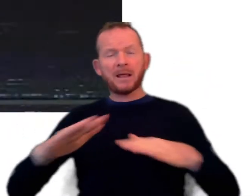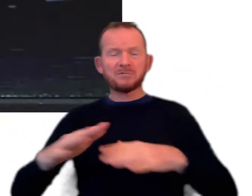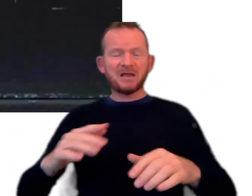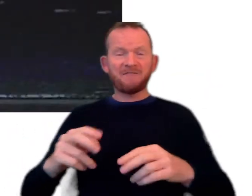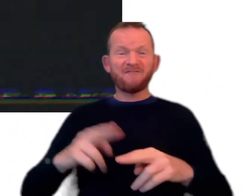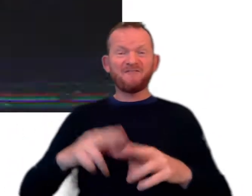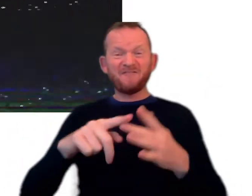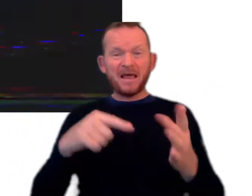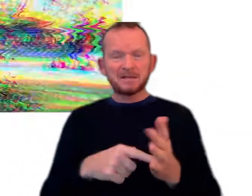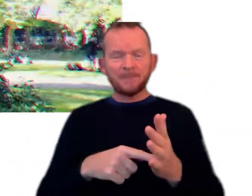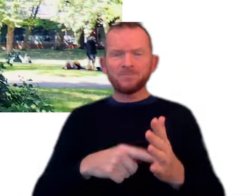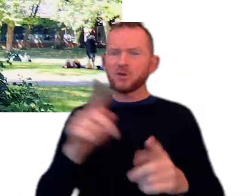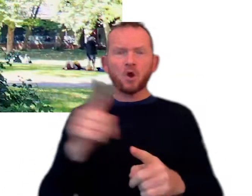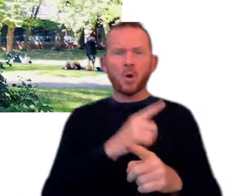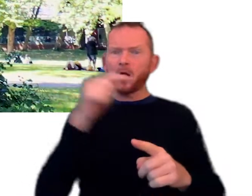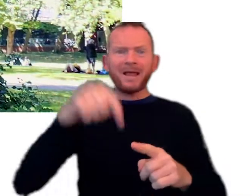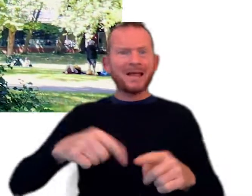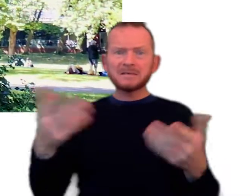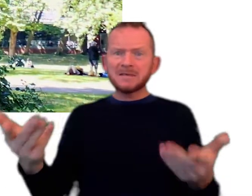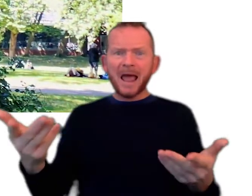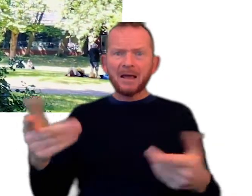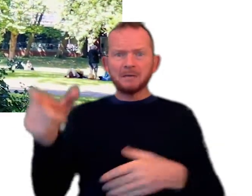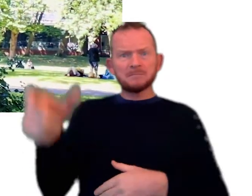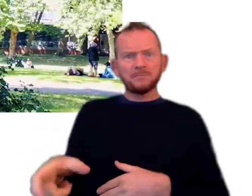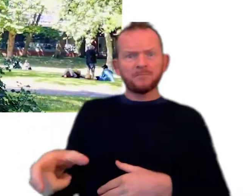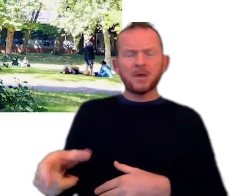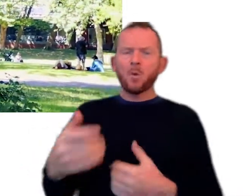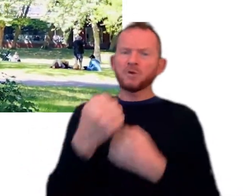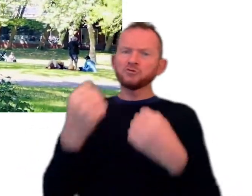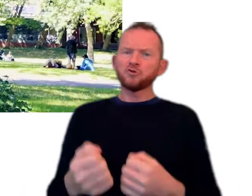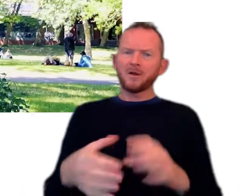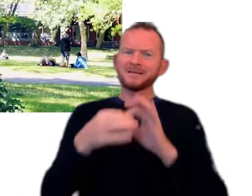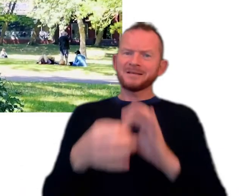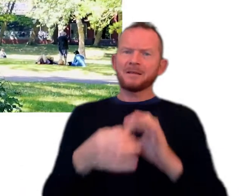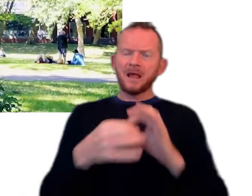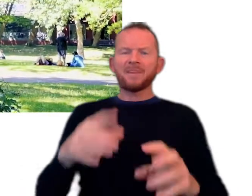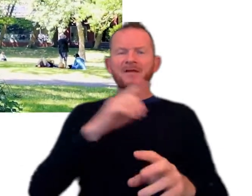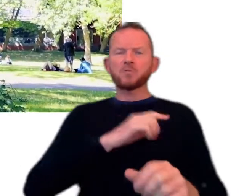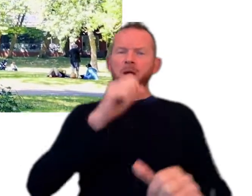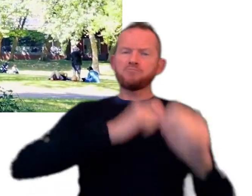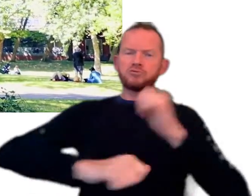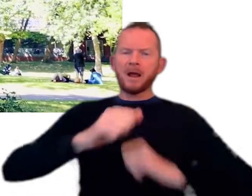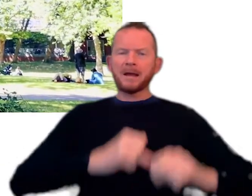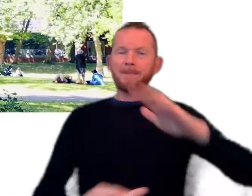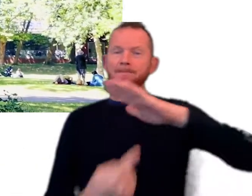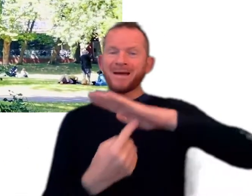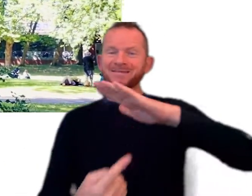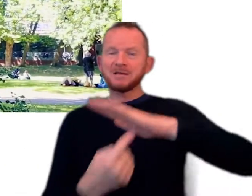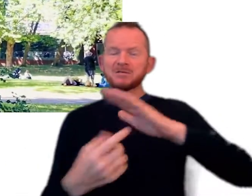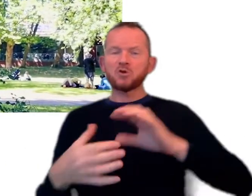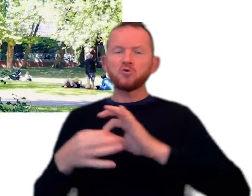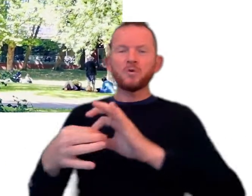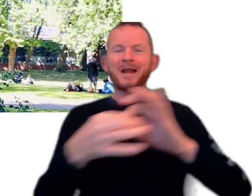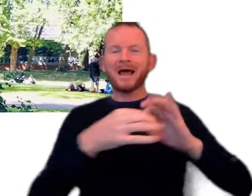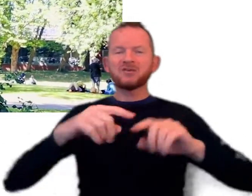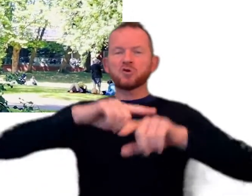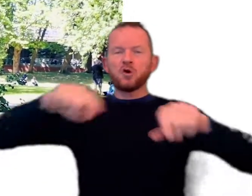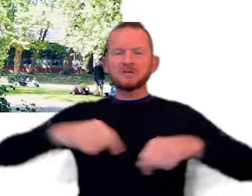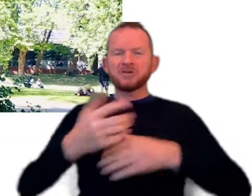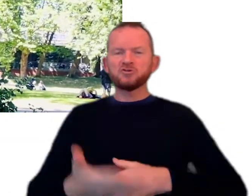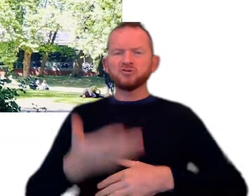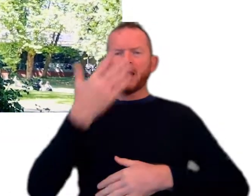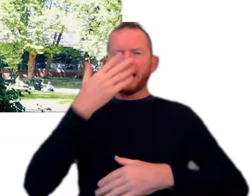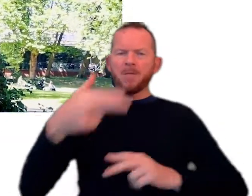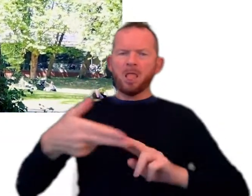today. We are stronger together. It's why Pride matters. It's what unites us in the face of shame, stigma,